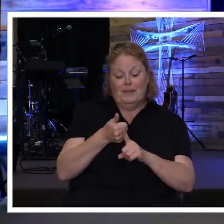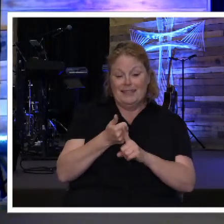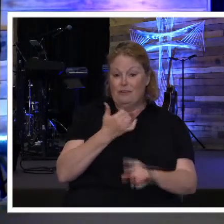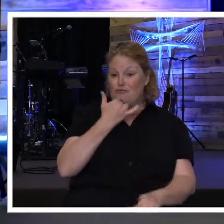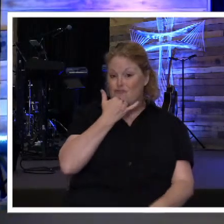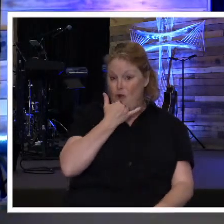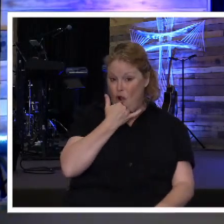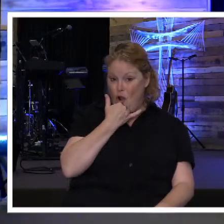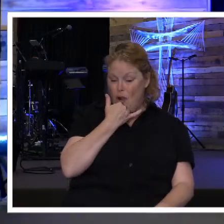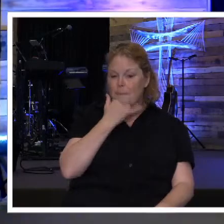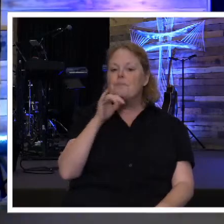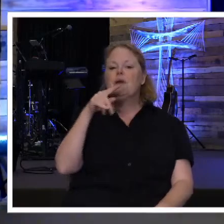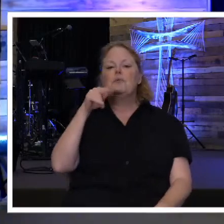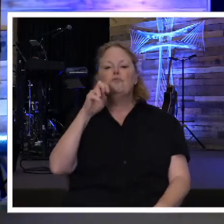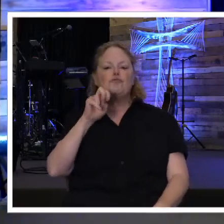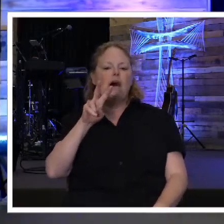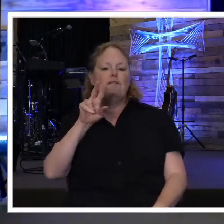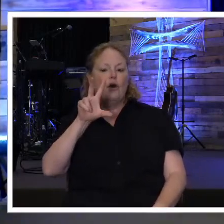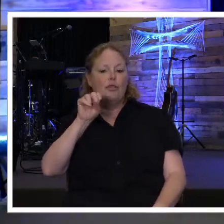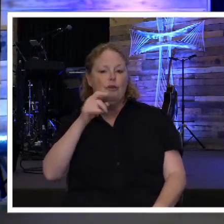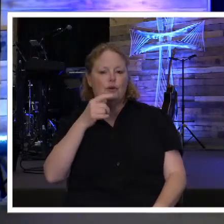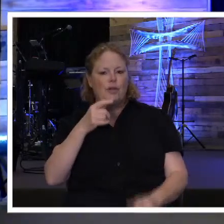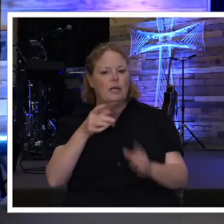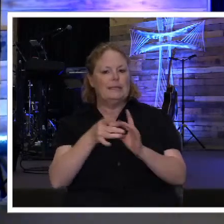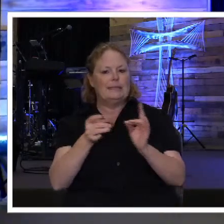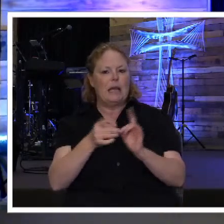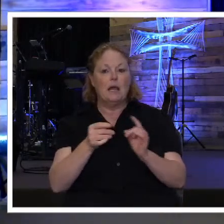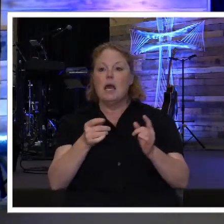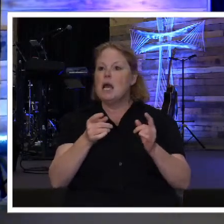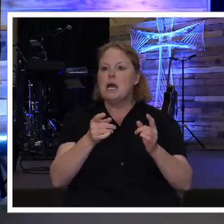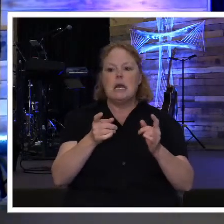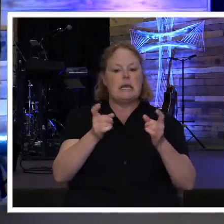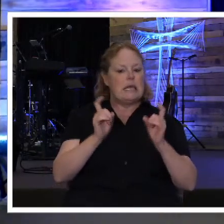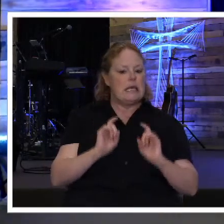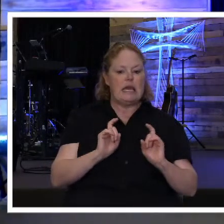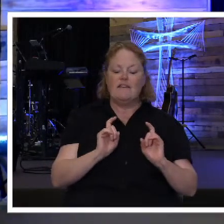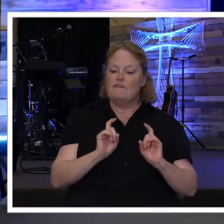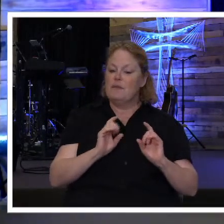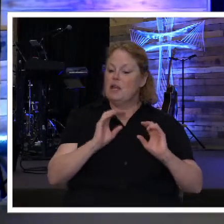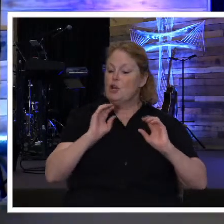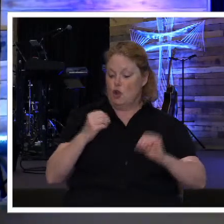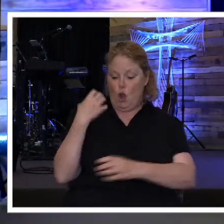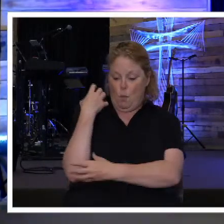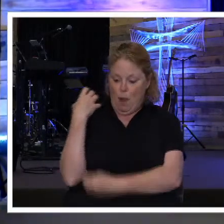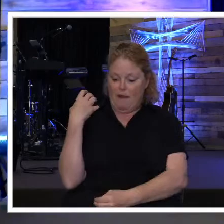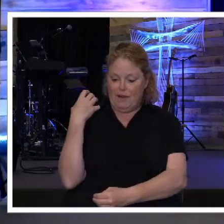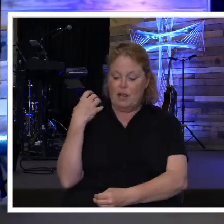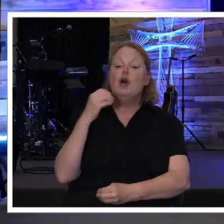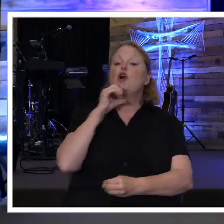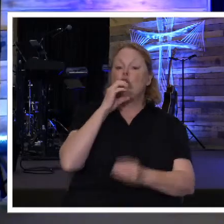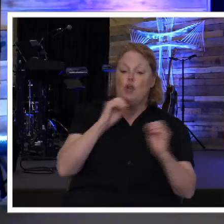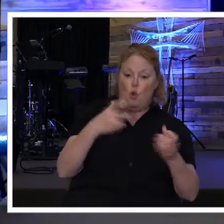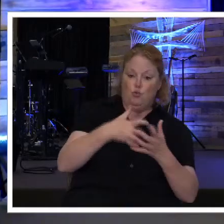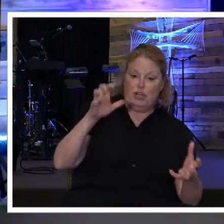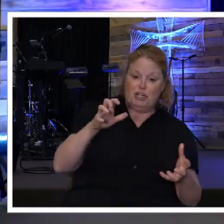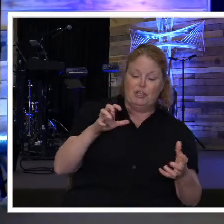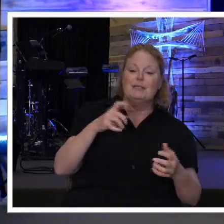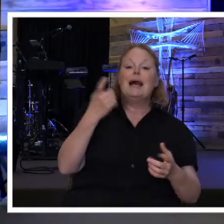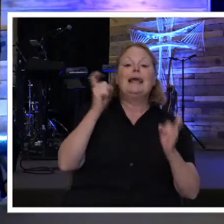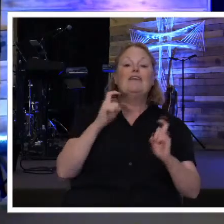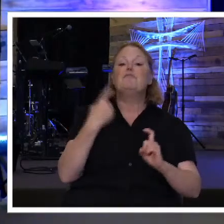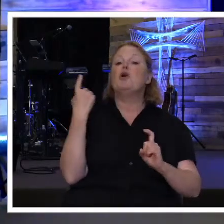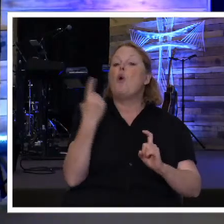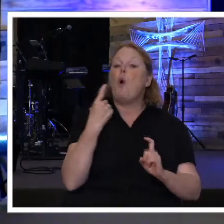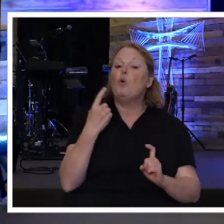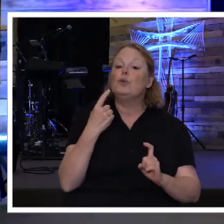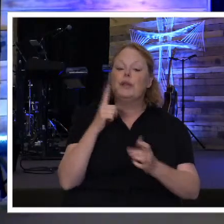Proverbs 30, verse 8, at the end of it, it says, "Give me neither poverty nor riches, but give me only my daily bread. Otherwise, I